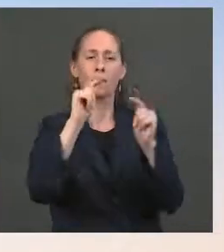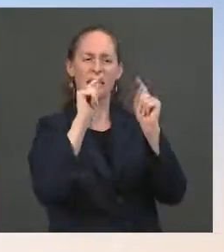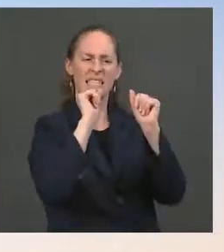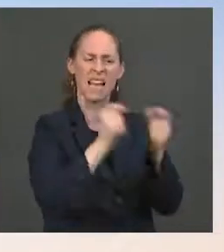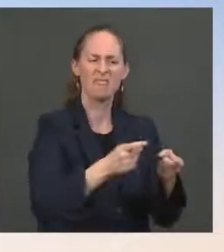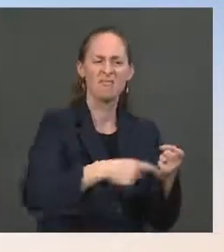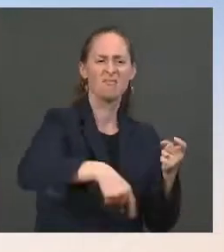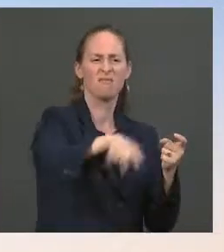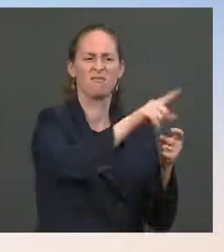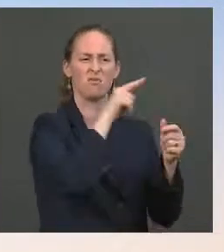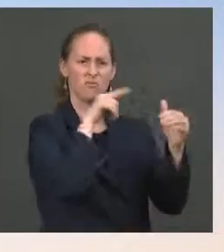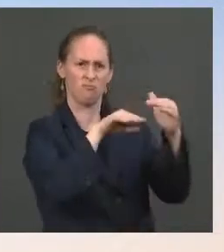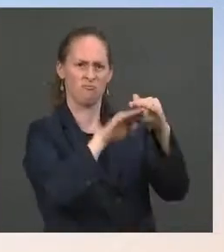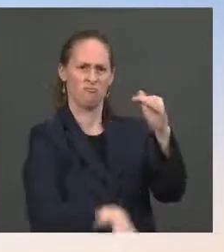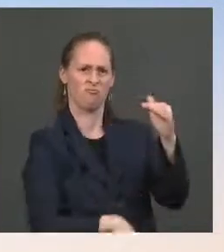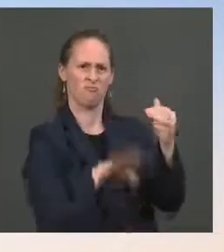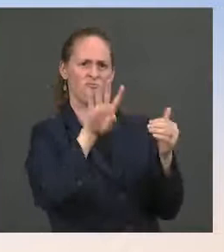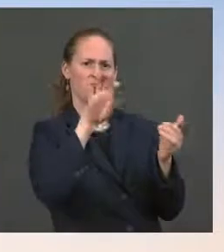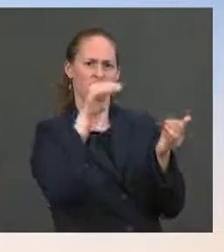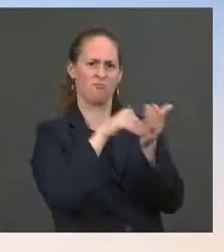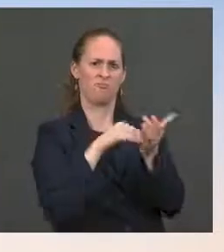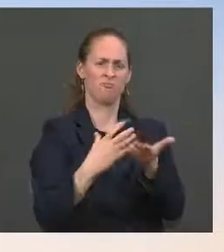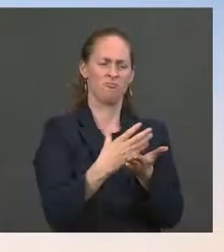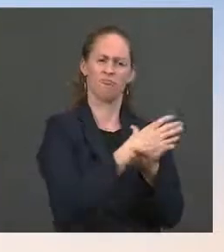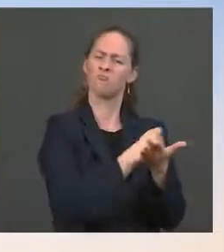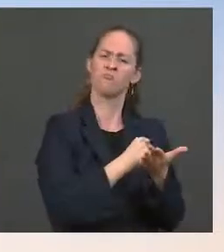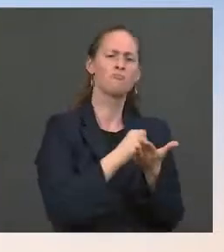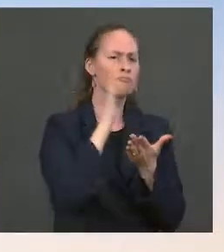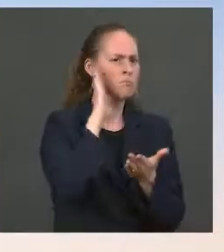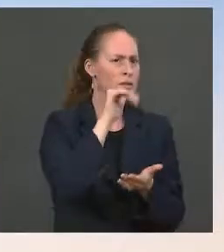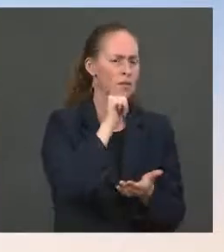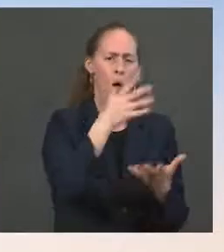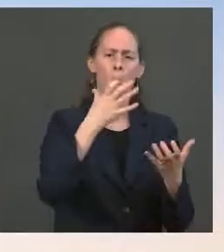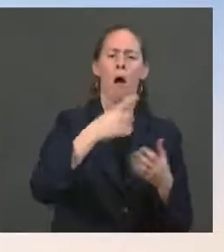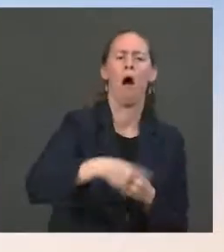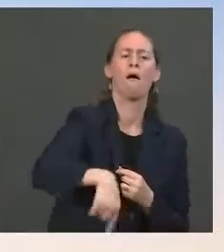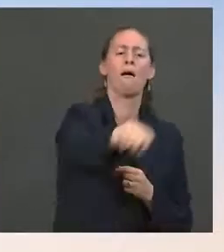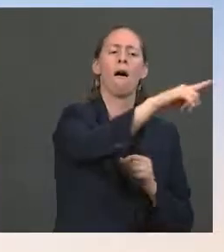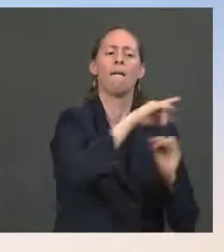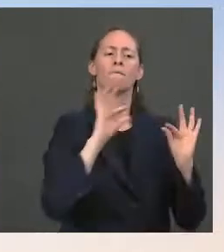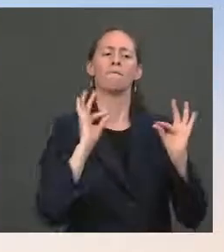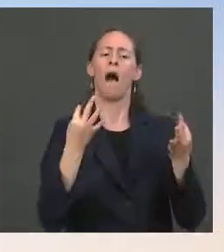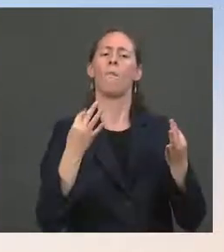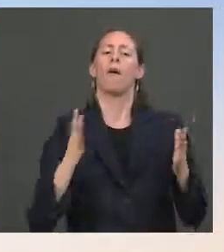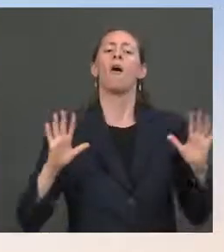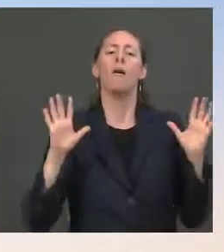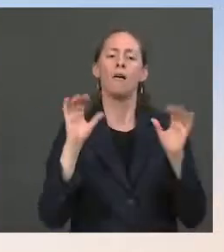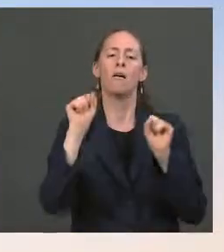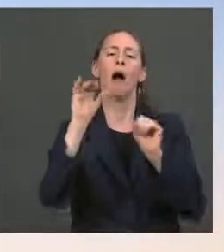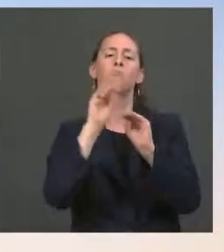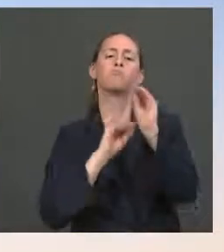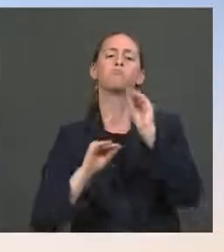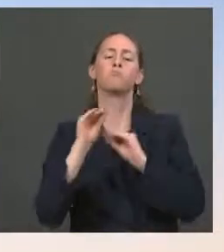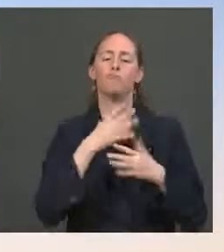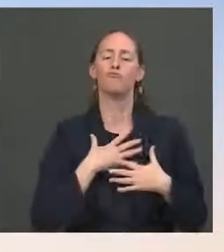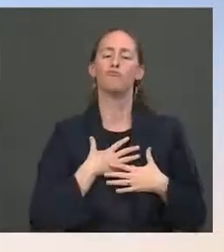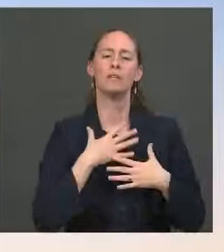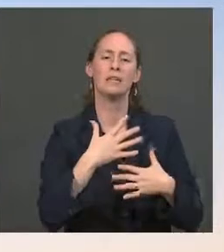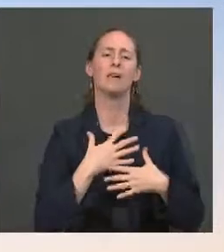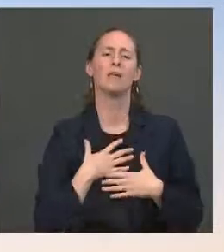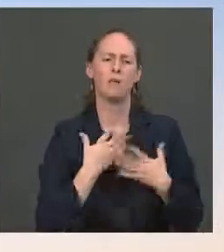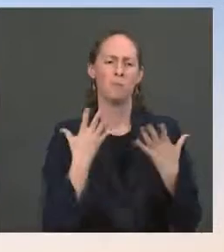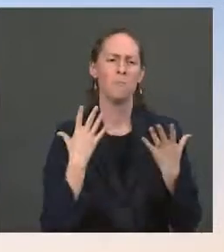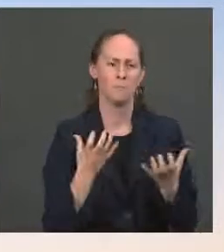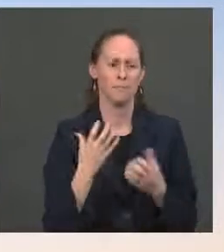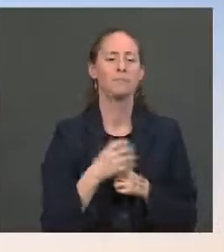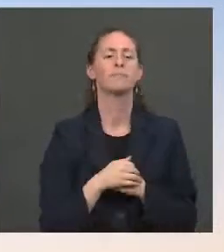$400,000 a year, and that he wants to give the middle class in this country some breathing room. But what he wants to do is have a conversation,